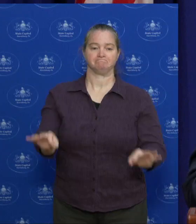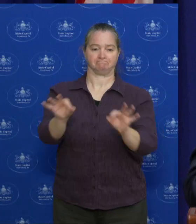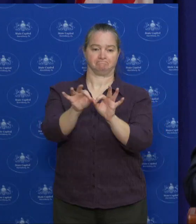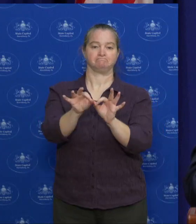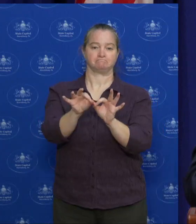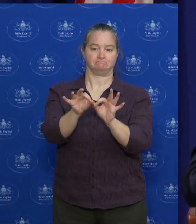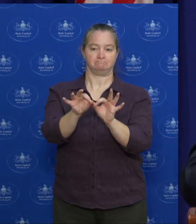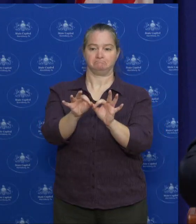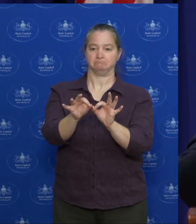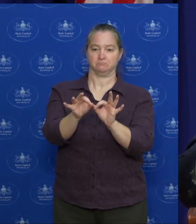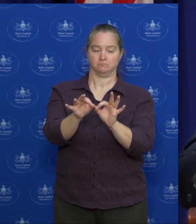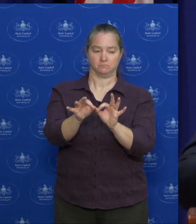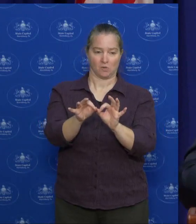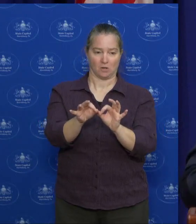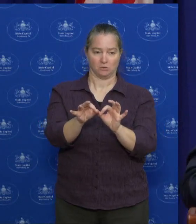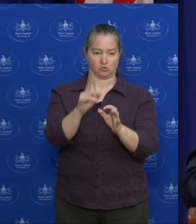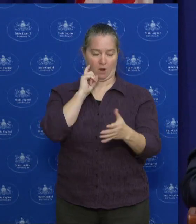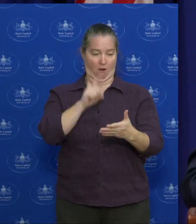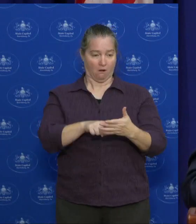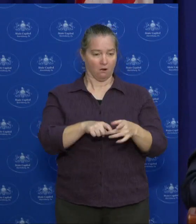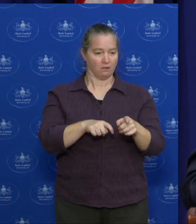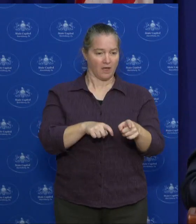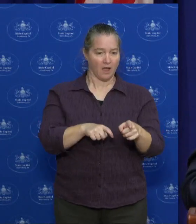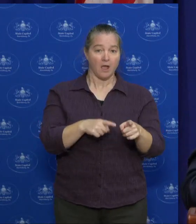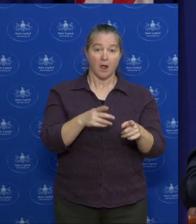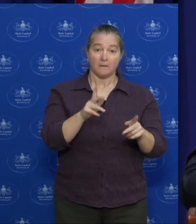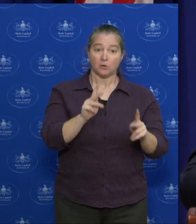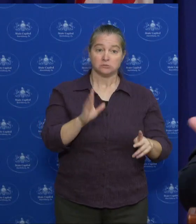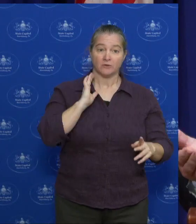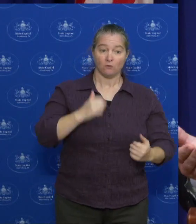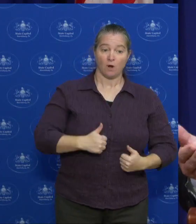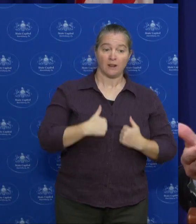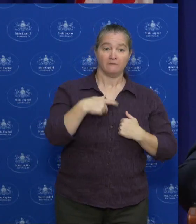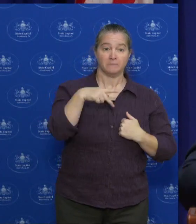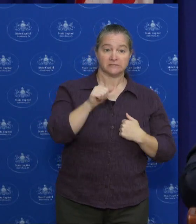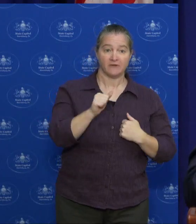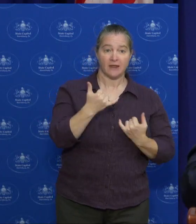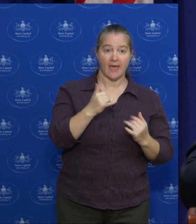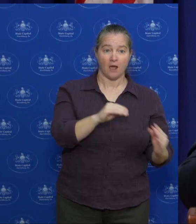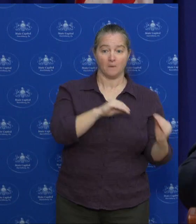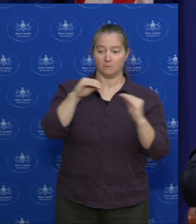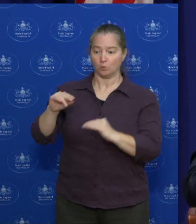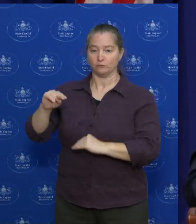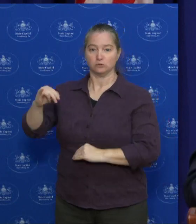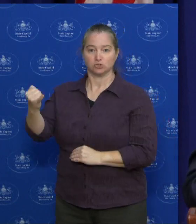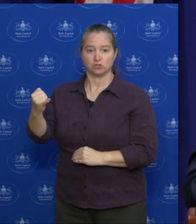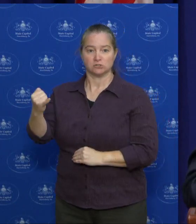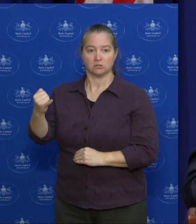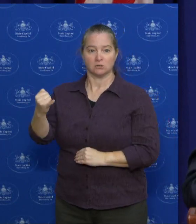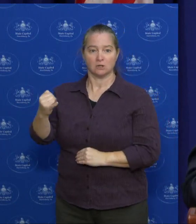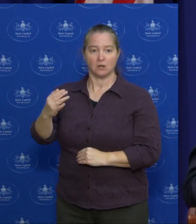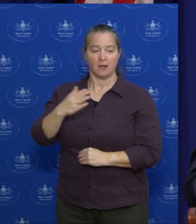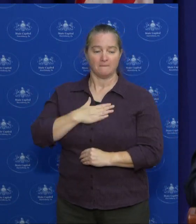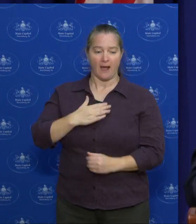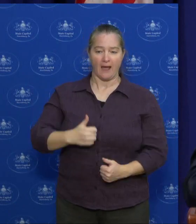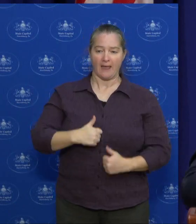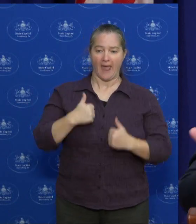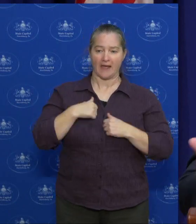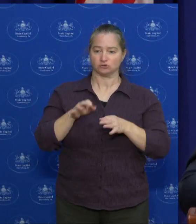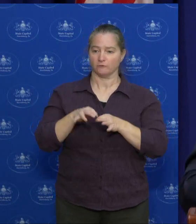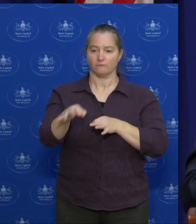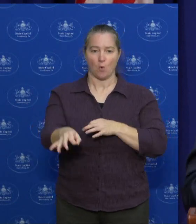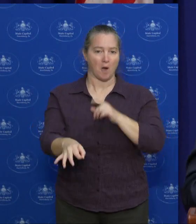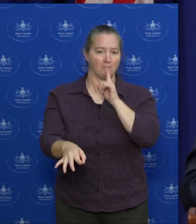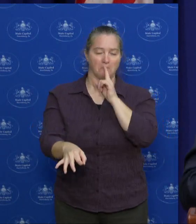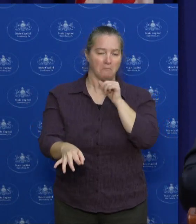identify cases where you might have some voter move from Pennsylvania to New Jersey. They don't do a forwarding address. They don't, like